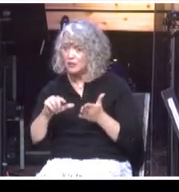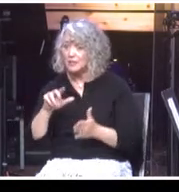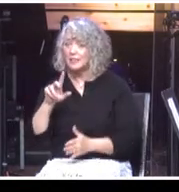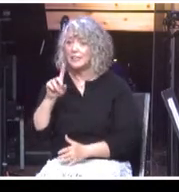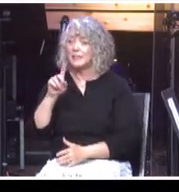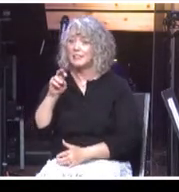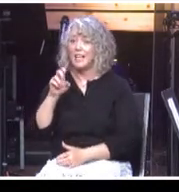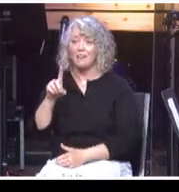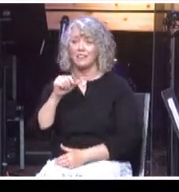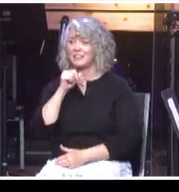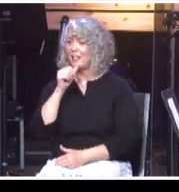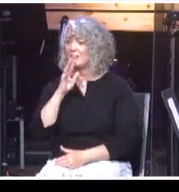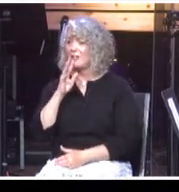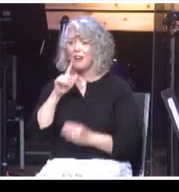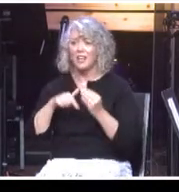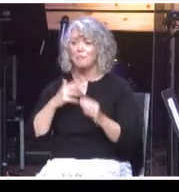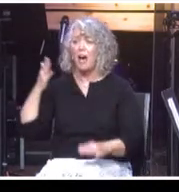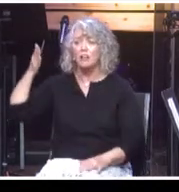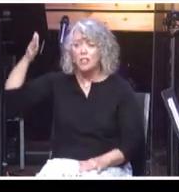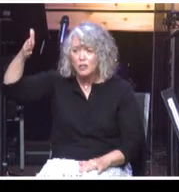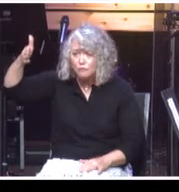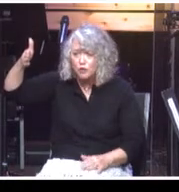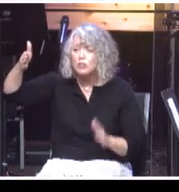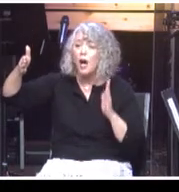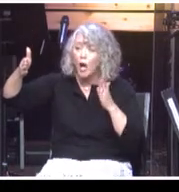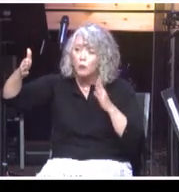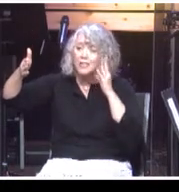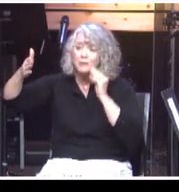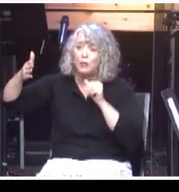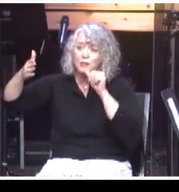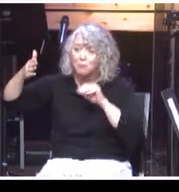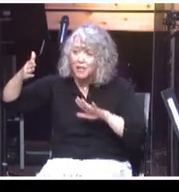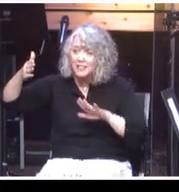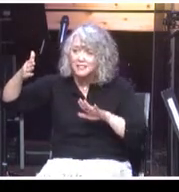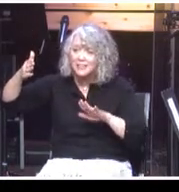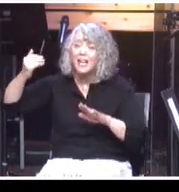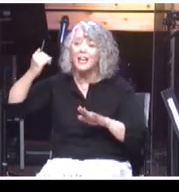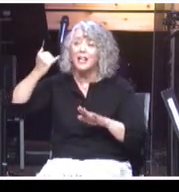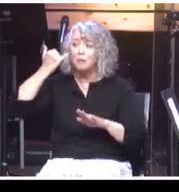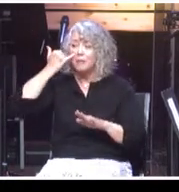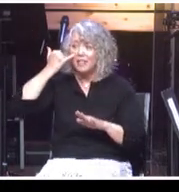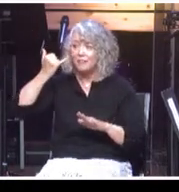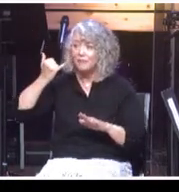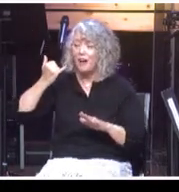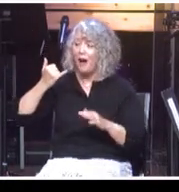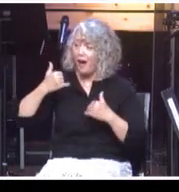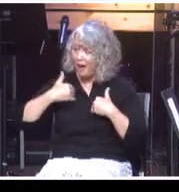is not talking about the future blessing that comes from this shower of loving kindness.